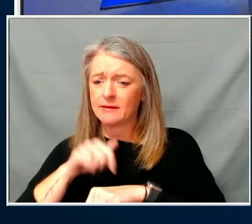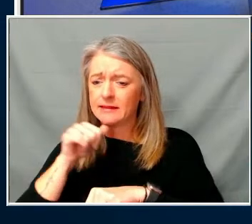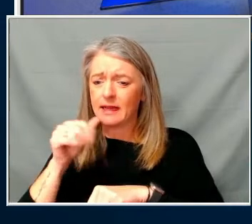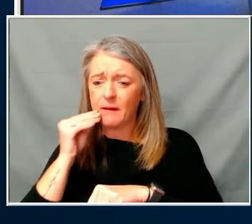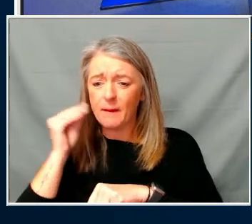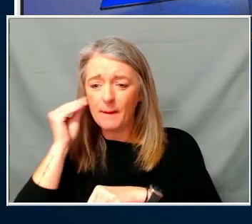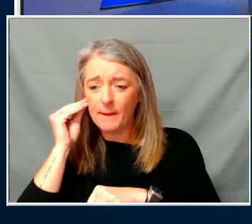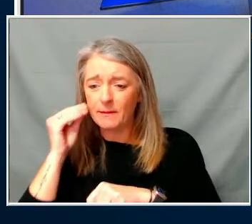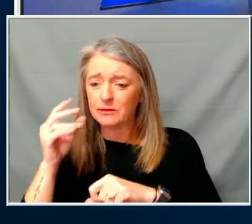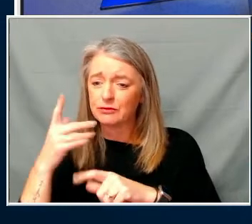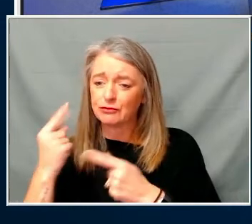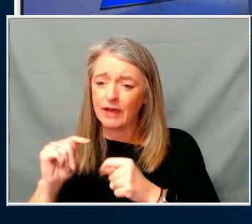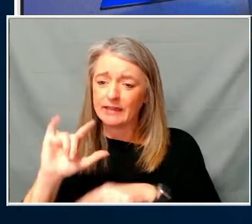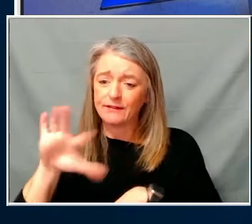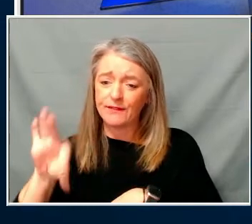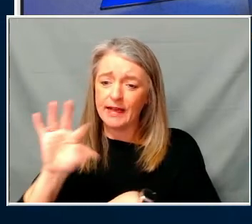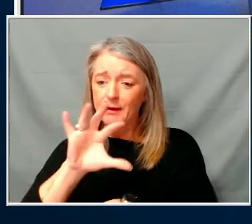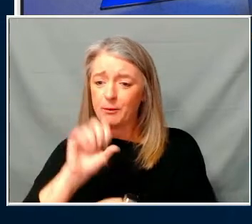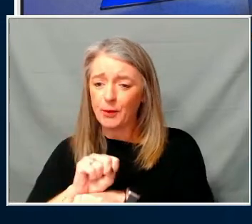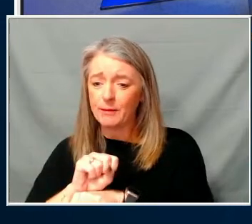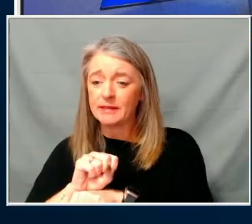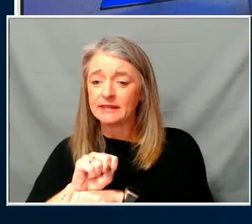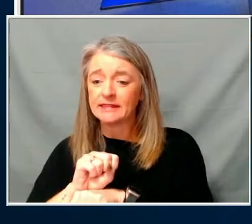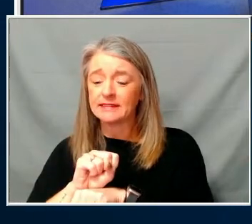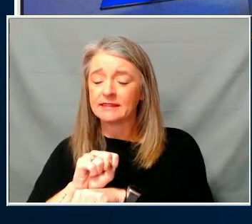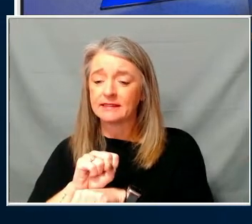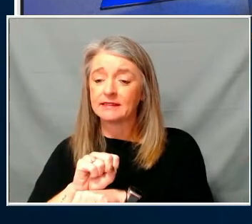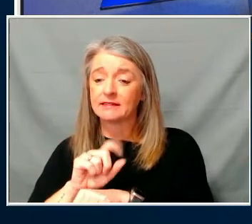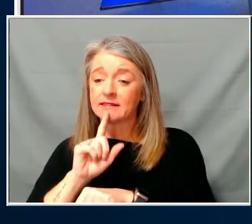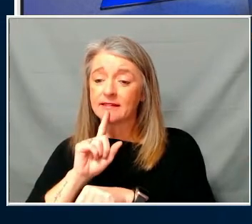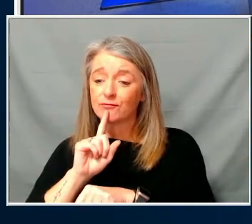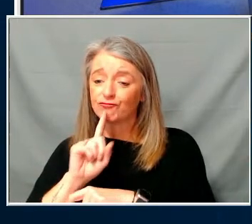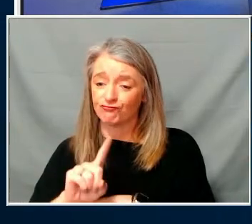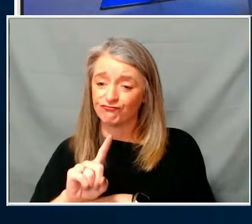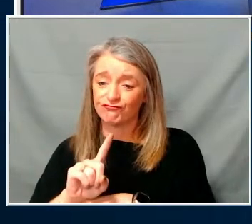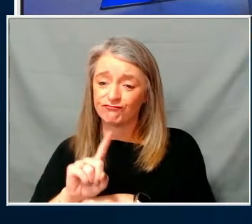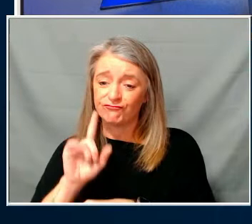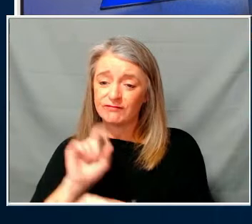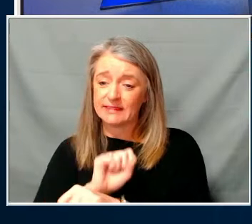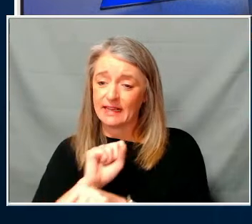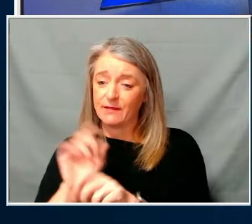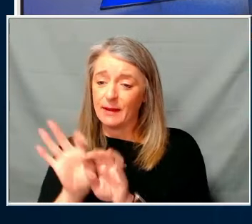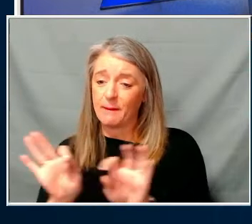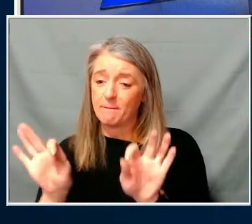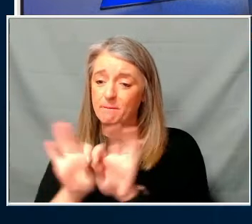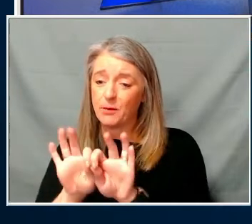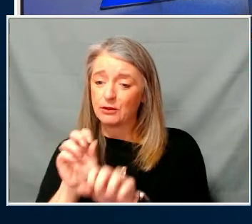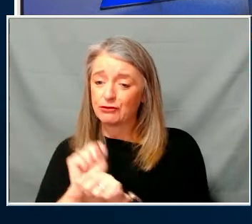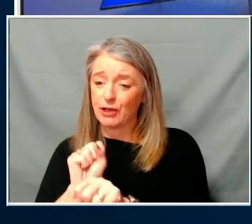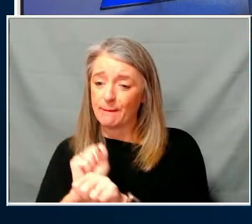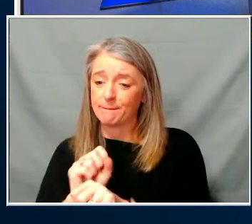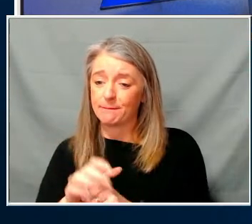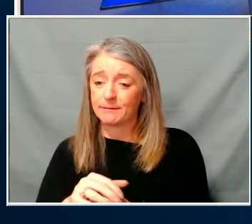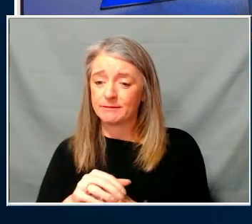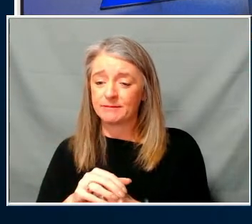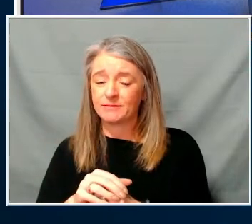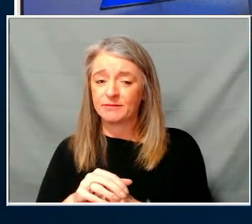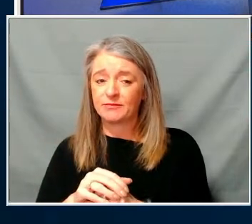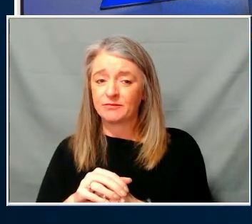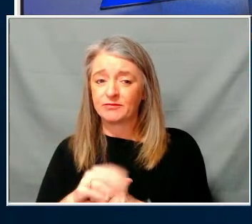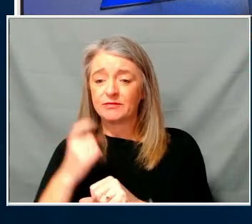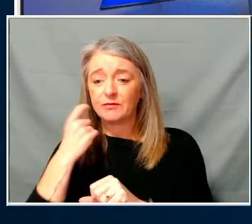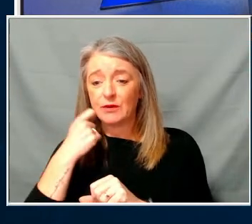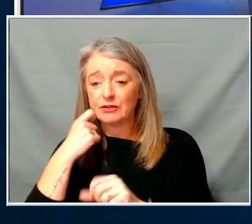trying to get to their appointments, and so that is definitely an essential thing. Truth be told, you said, we were just talking about this. I